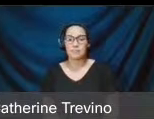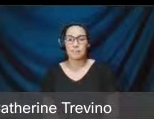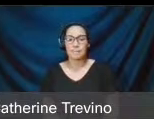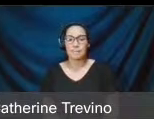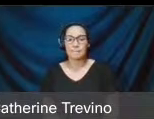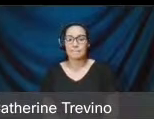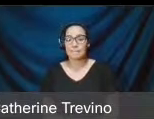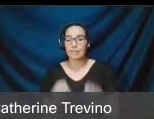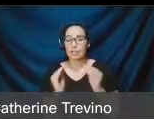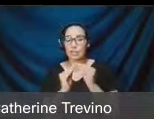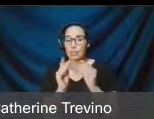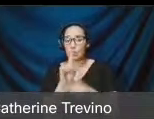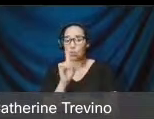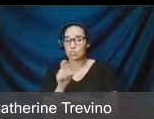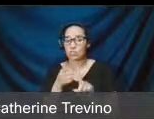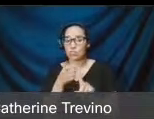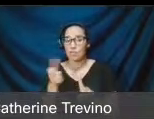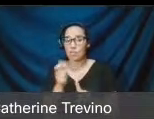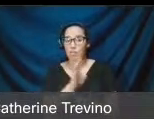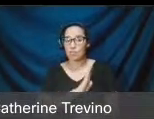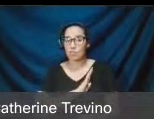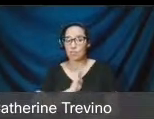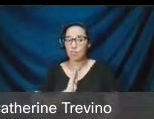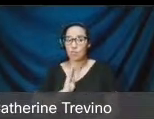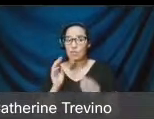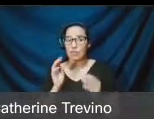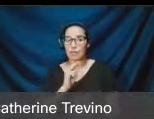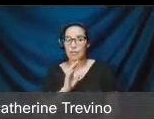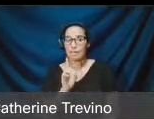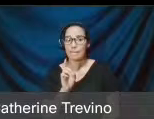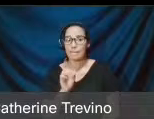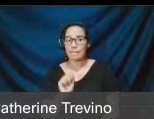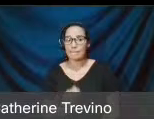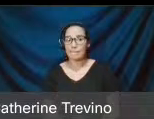Any further questions by any board members?